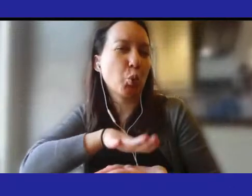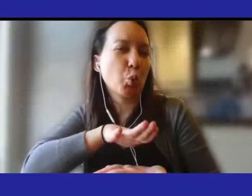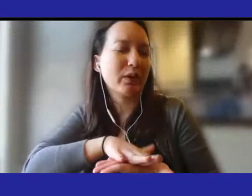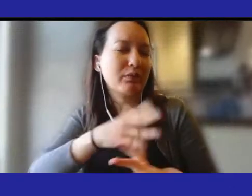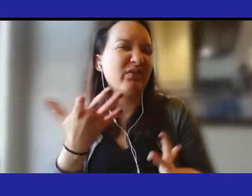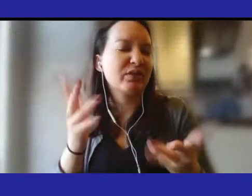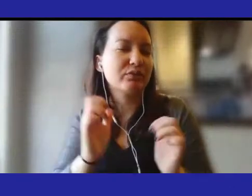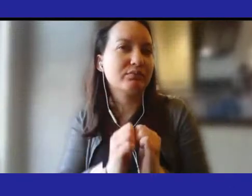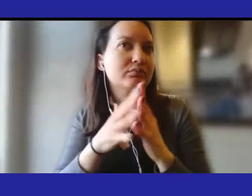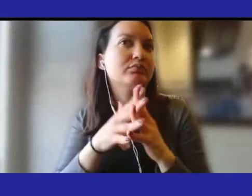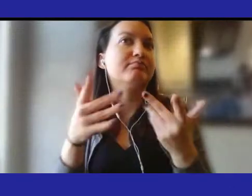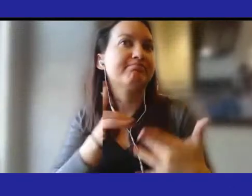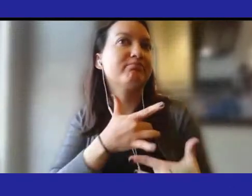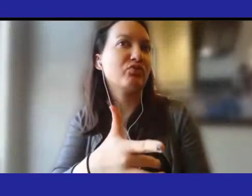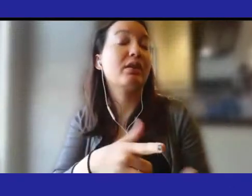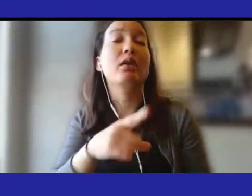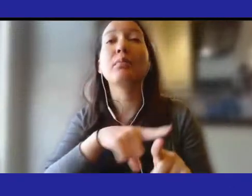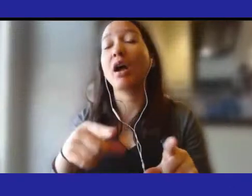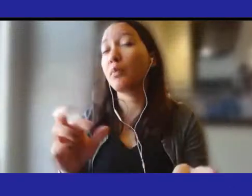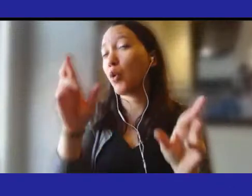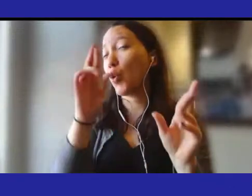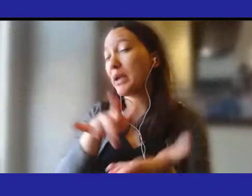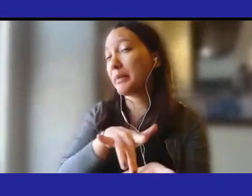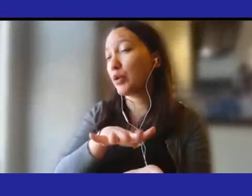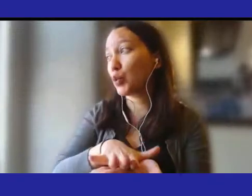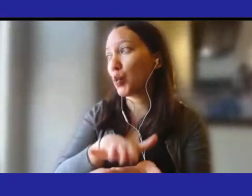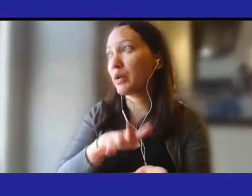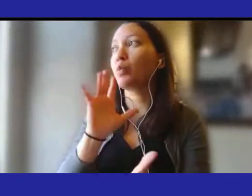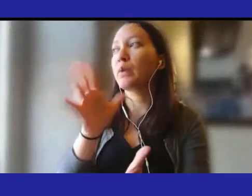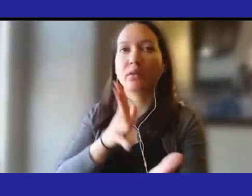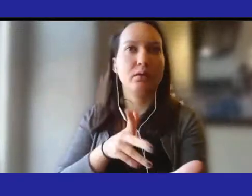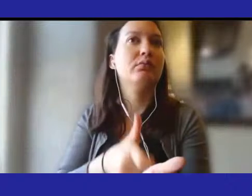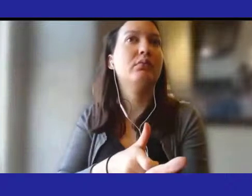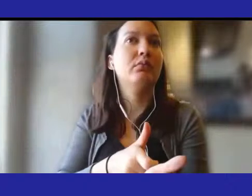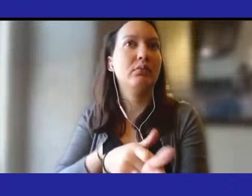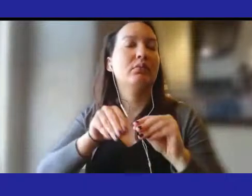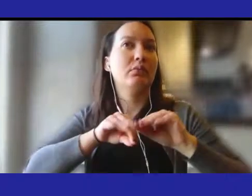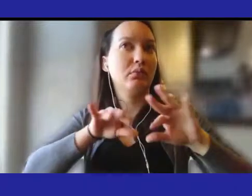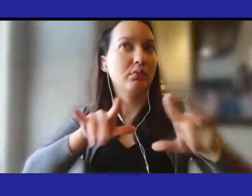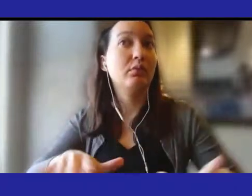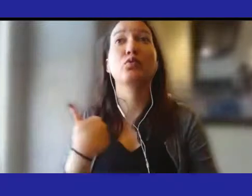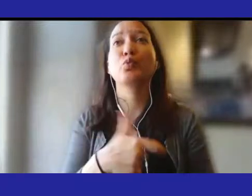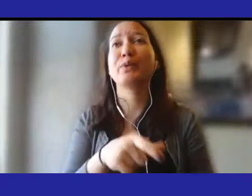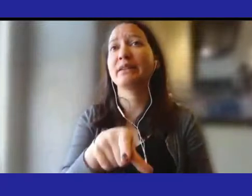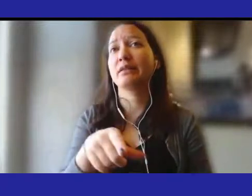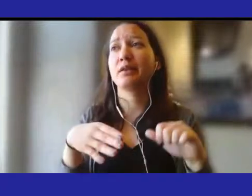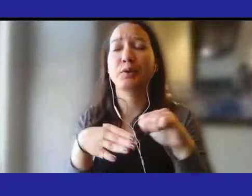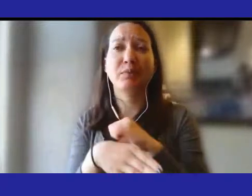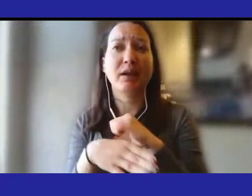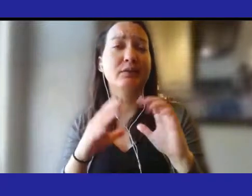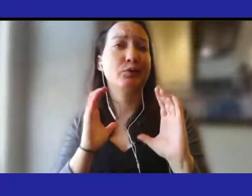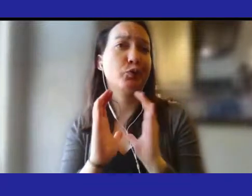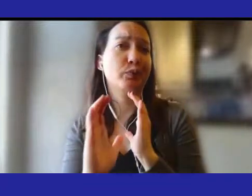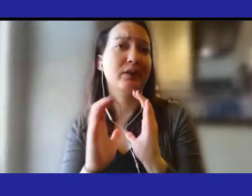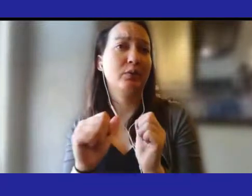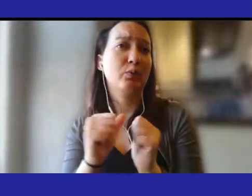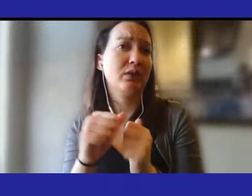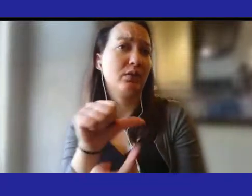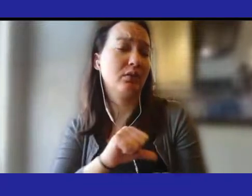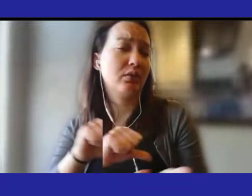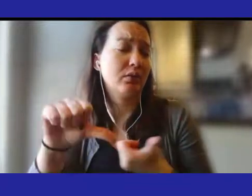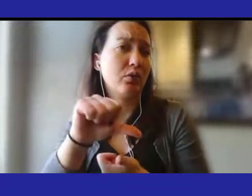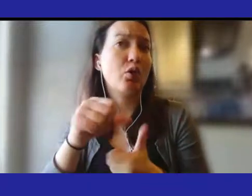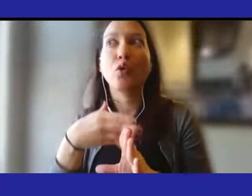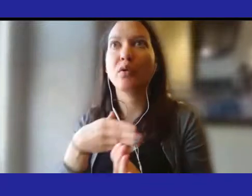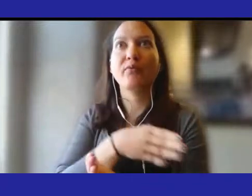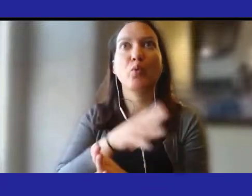this trend, but I'm hoping that medical schools will catch up and catch on, because we need to practice communicating with one another before we leave